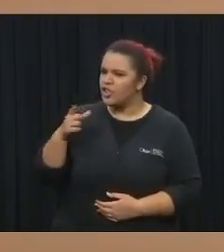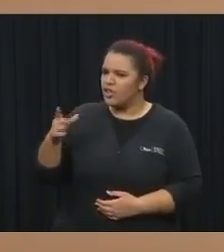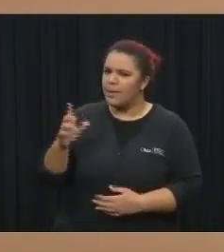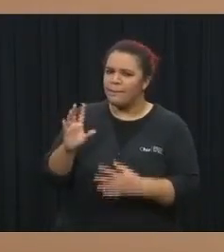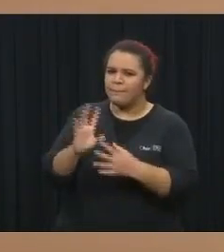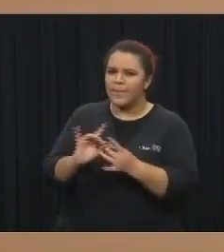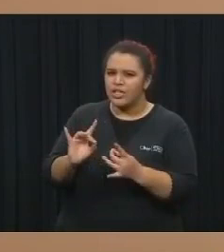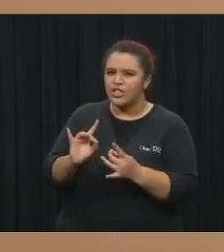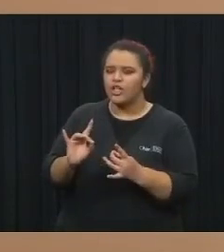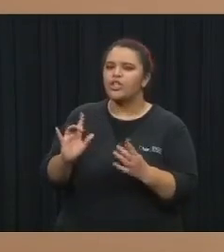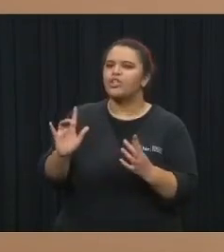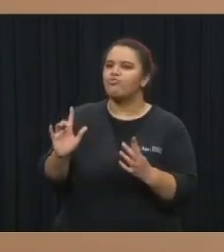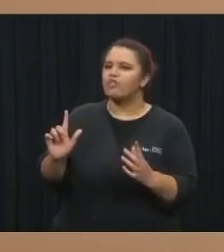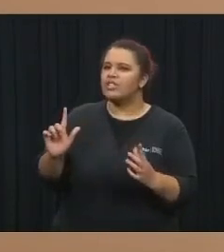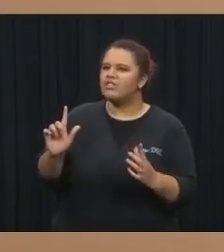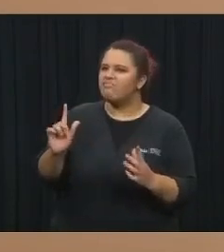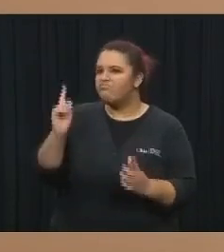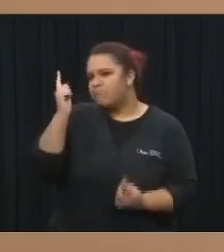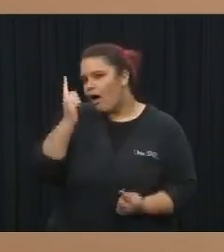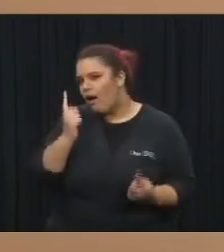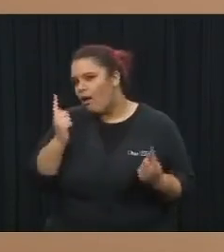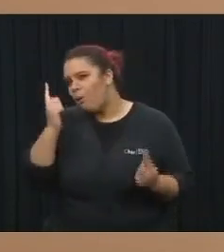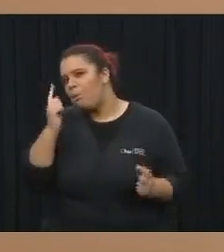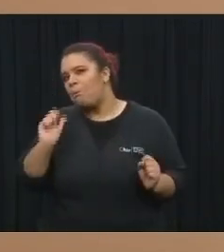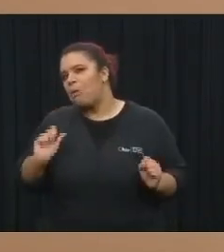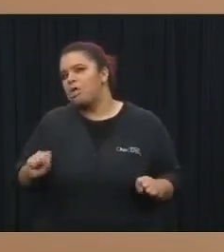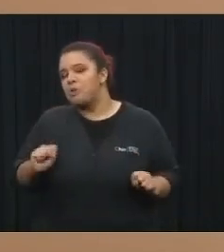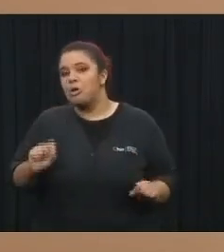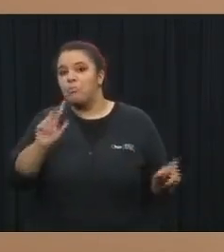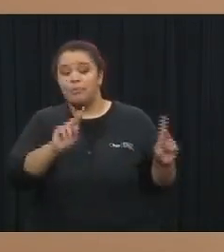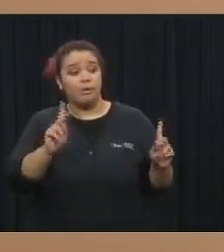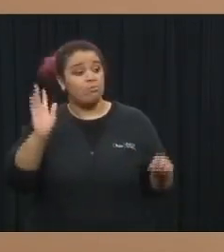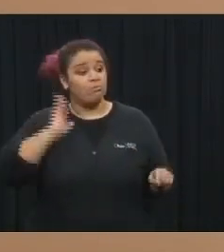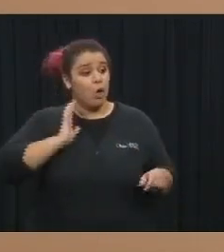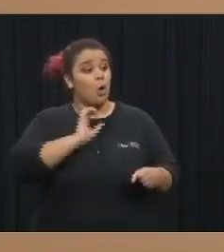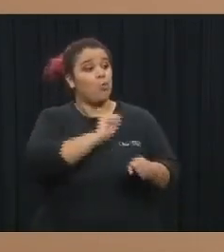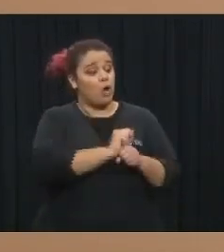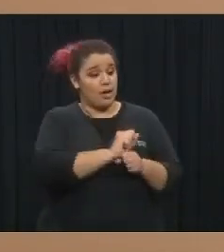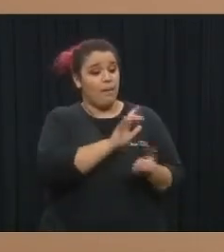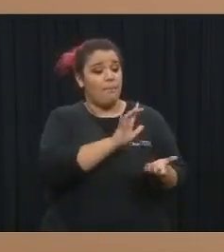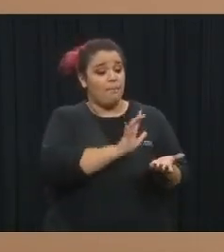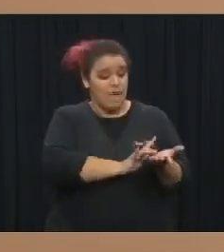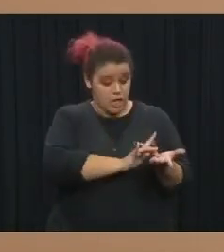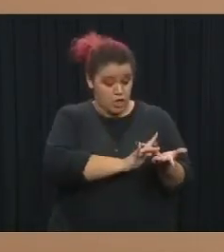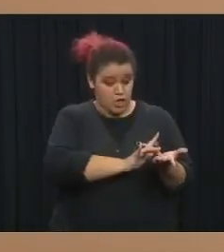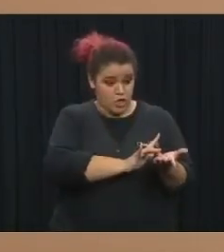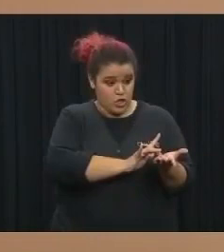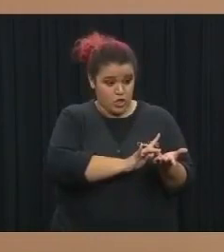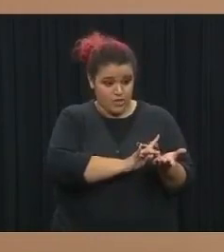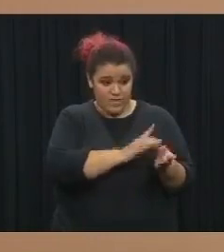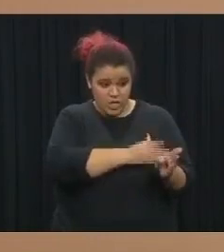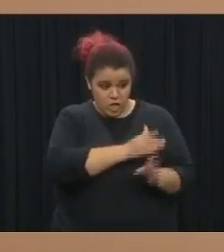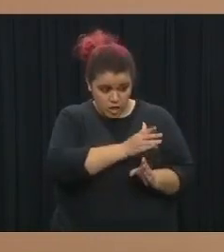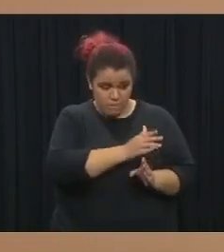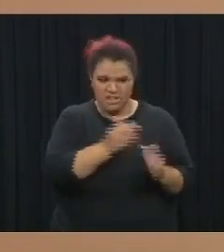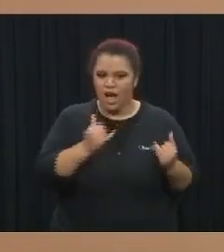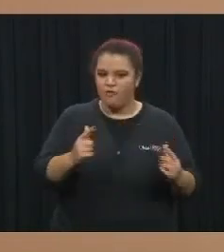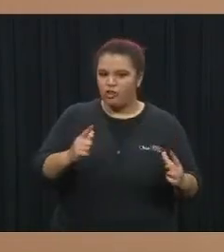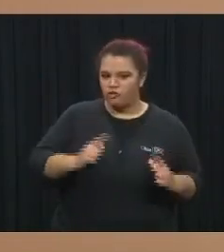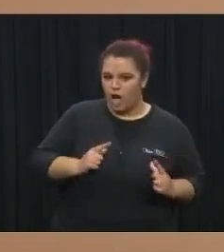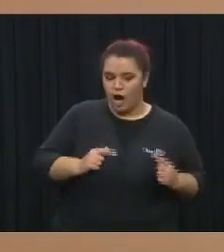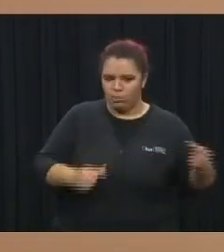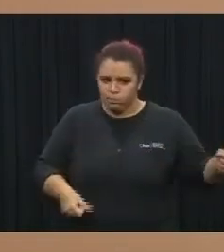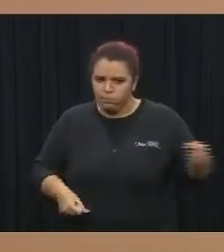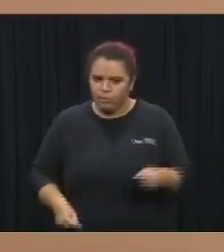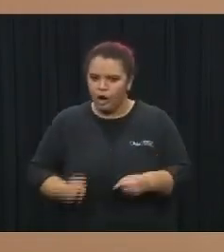retired medical people to come into action and medical students. Could you talk a little bit more about what that strategy looks